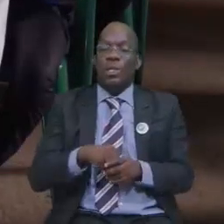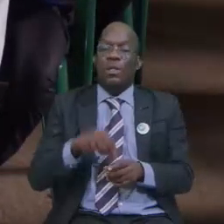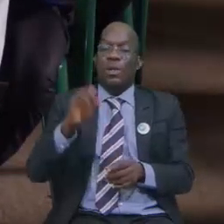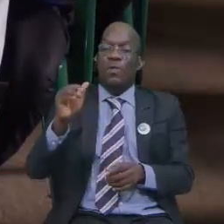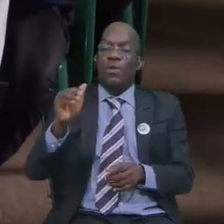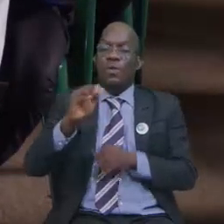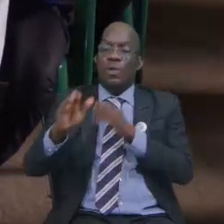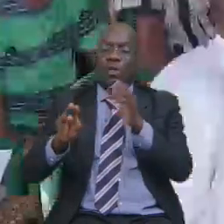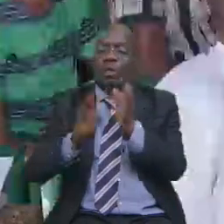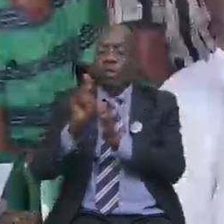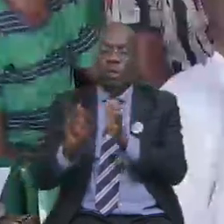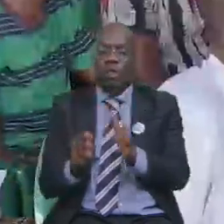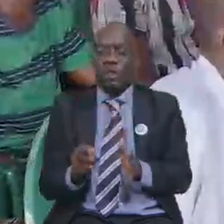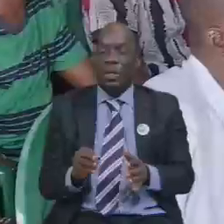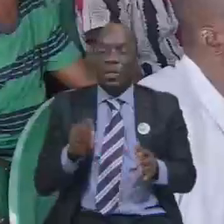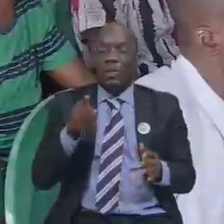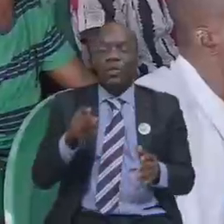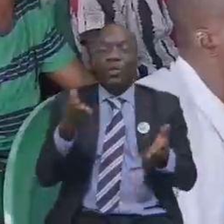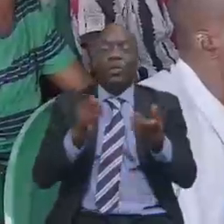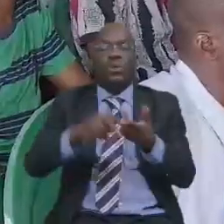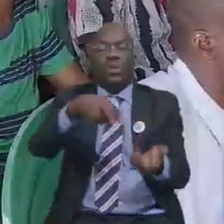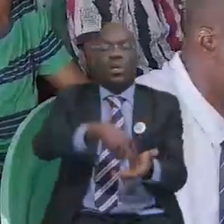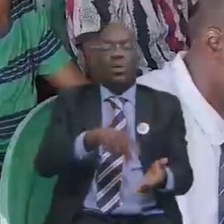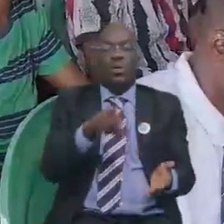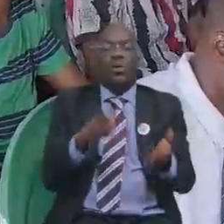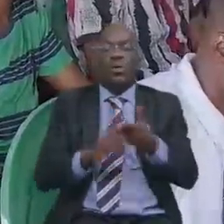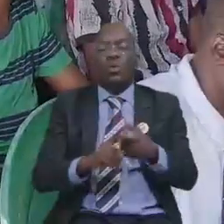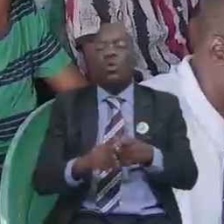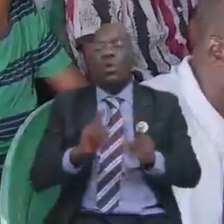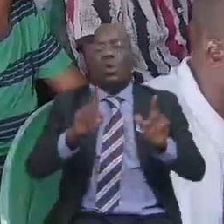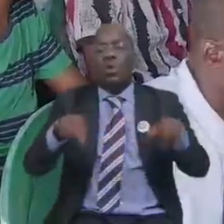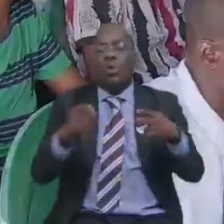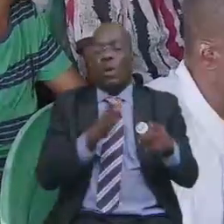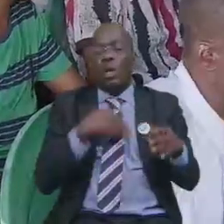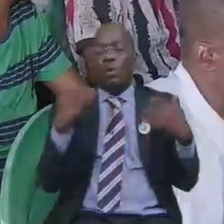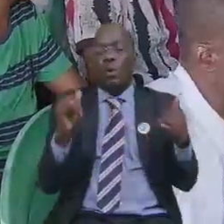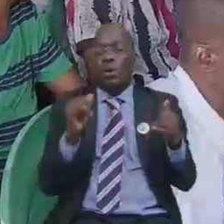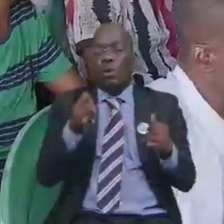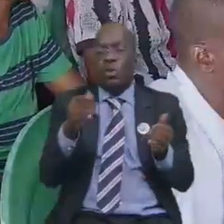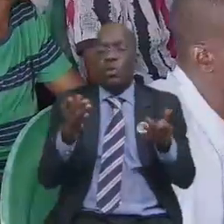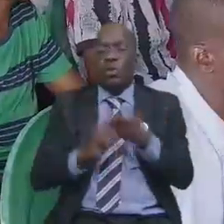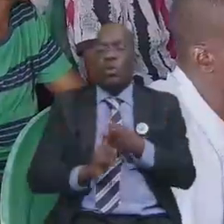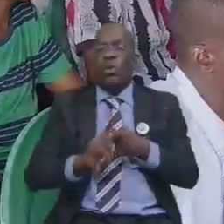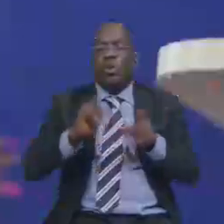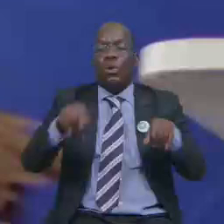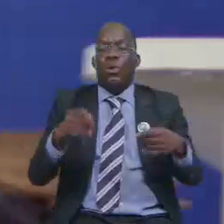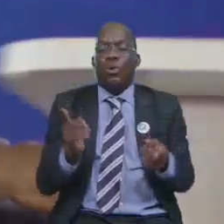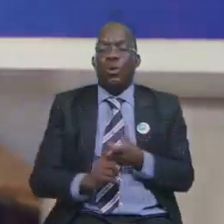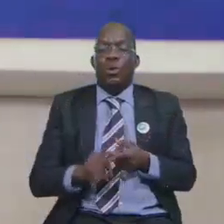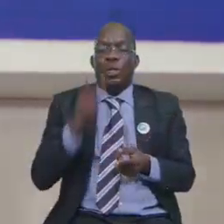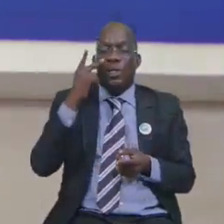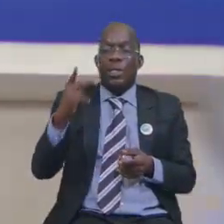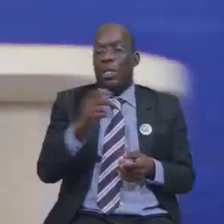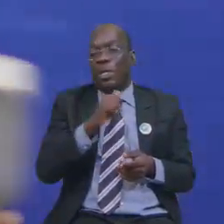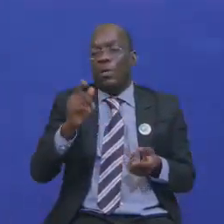in you that wants to get up. There's something in you that wants to go and play football. There's something in you that wants to telephone a friend. There's something in you